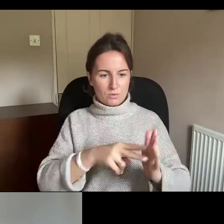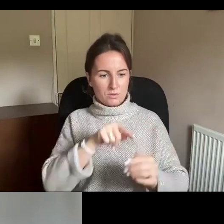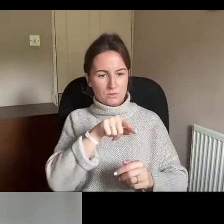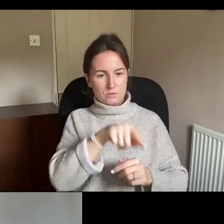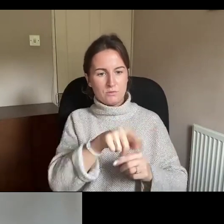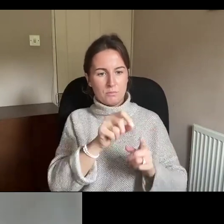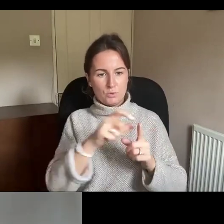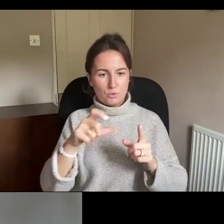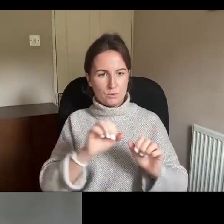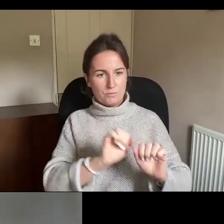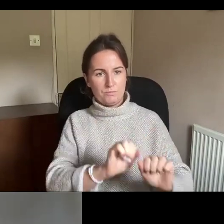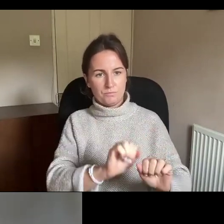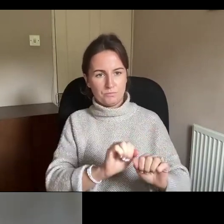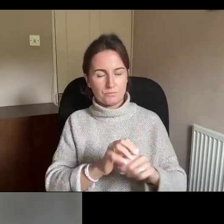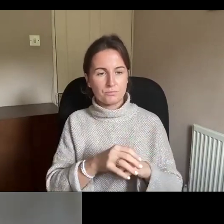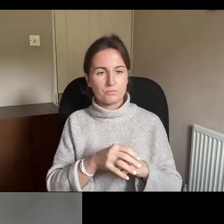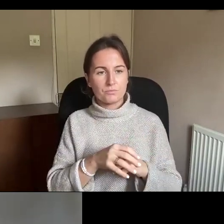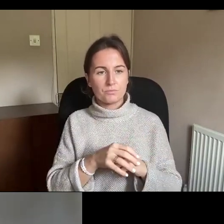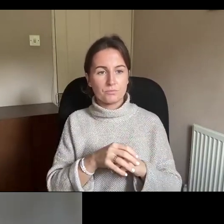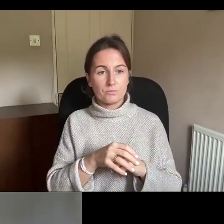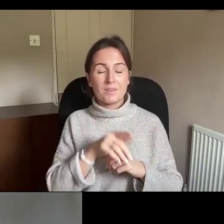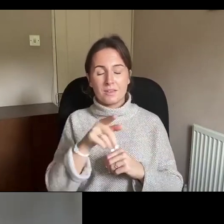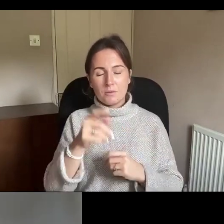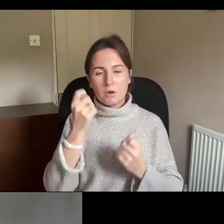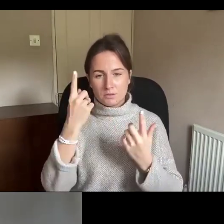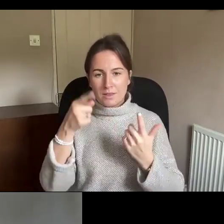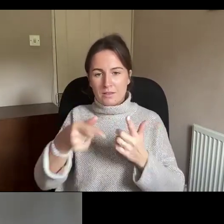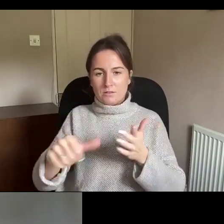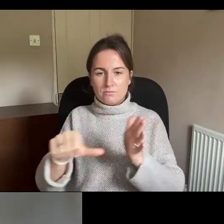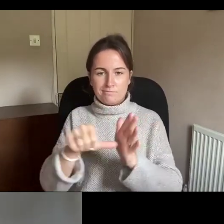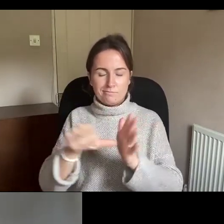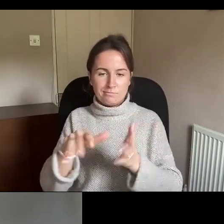think it is just worth highlighting that that is a challenge.